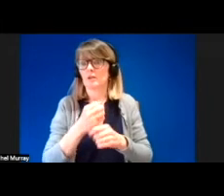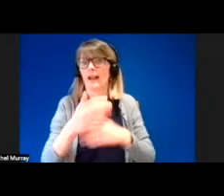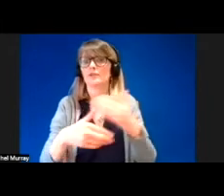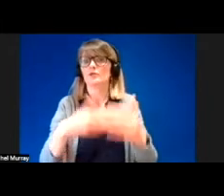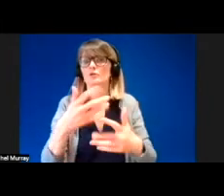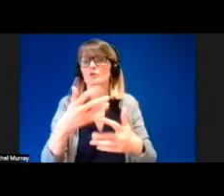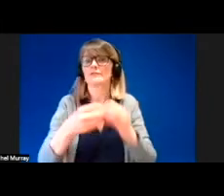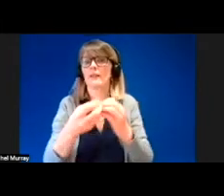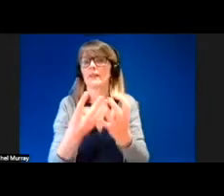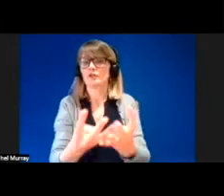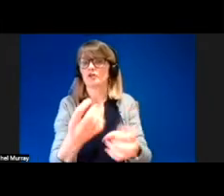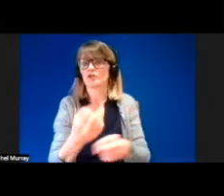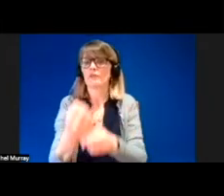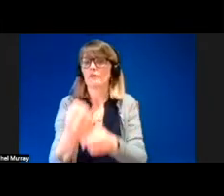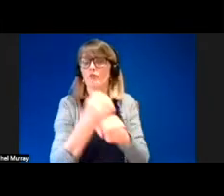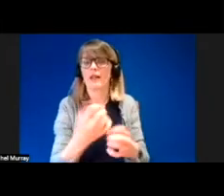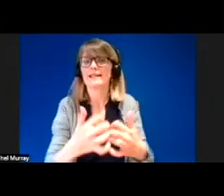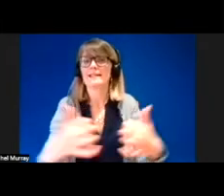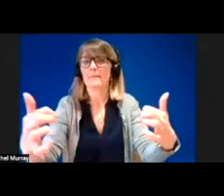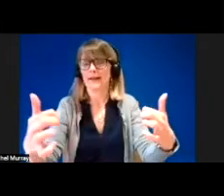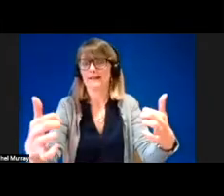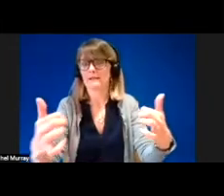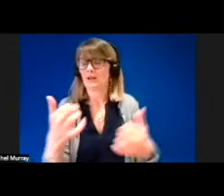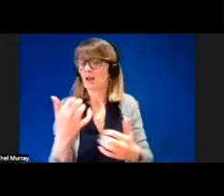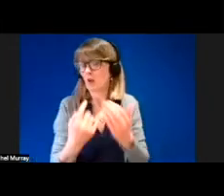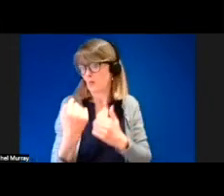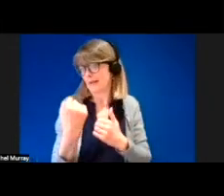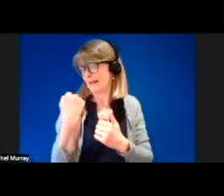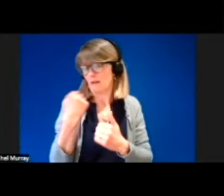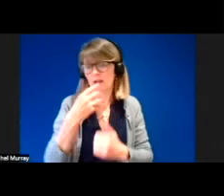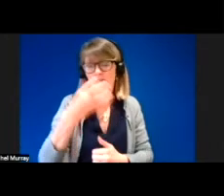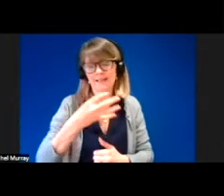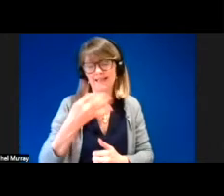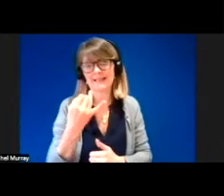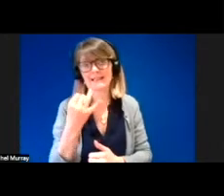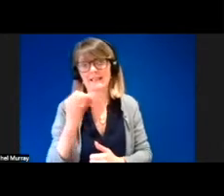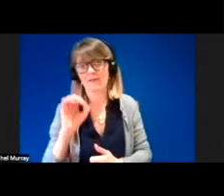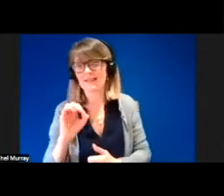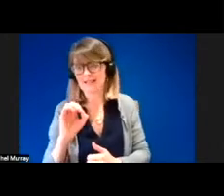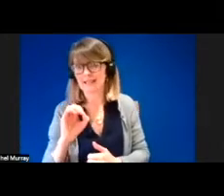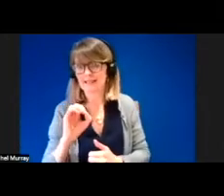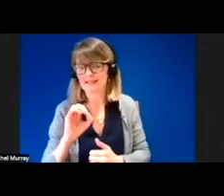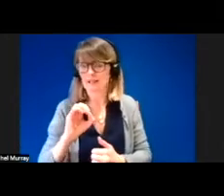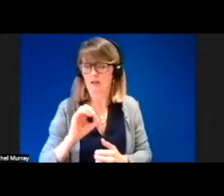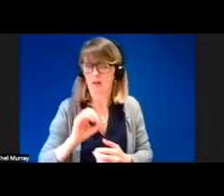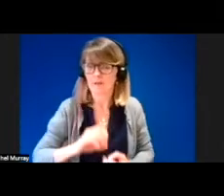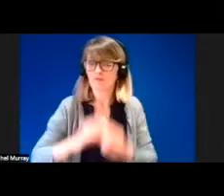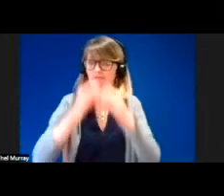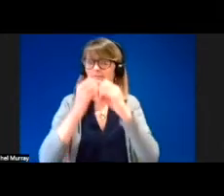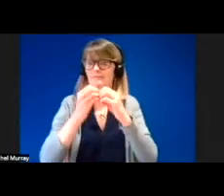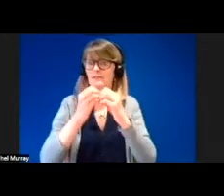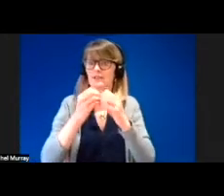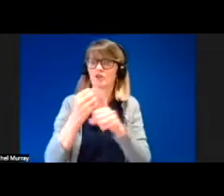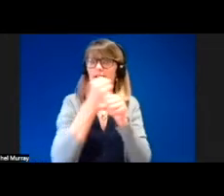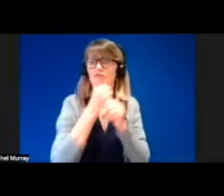in the 1970s, only in the 1970s, to the formation of the General Synod. Up